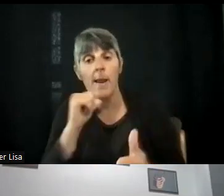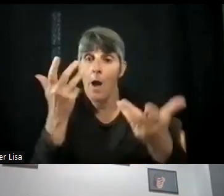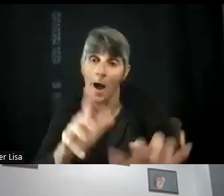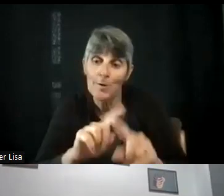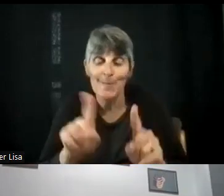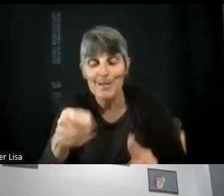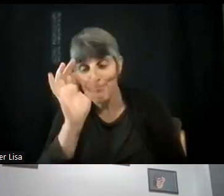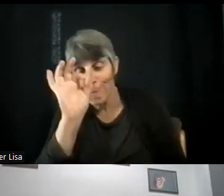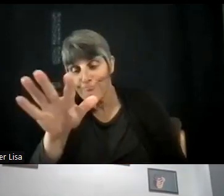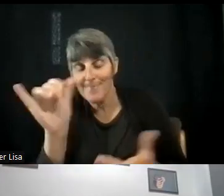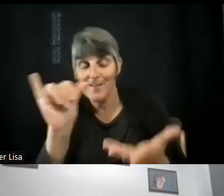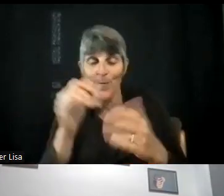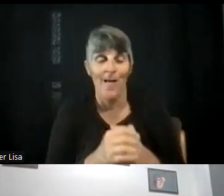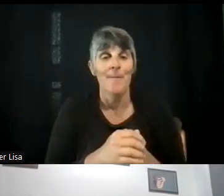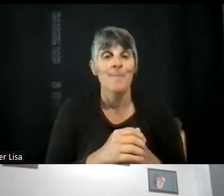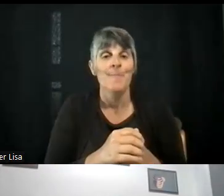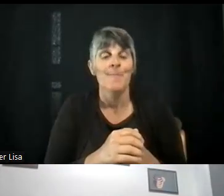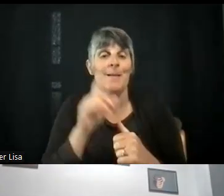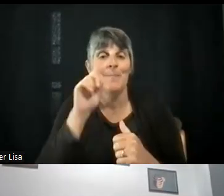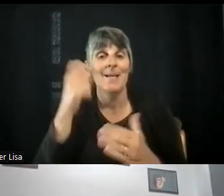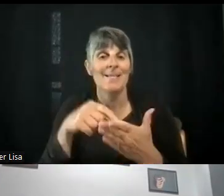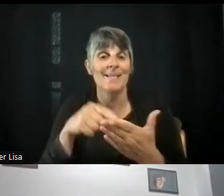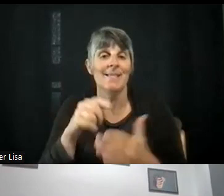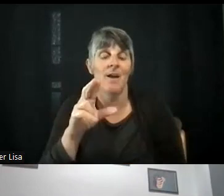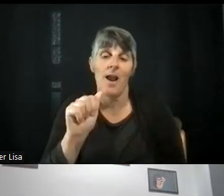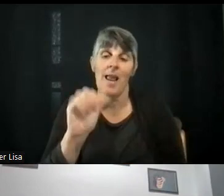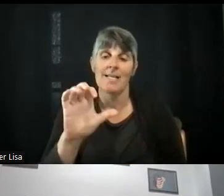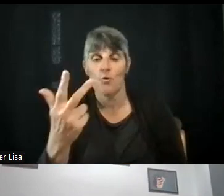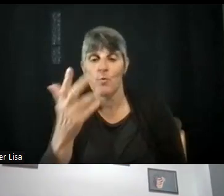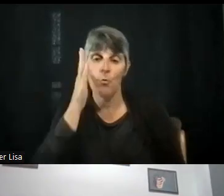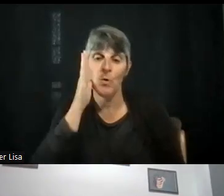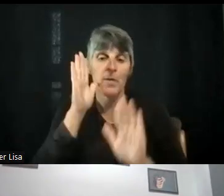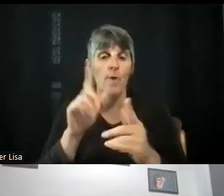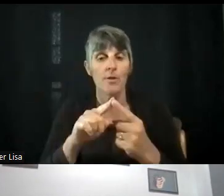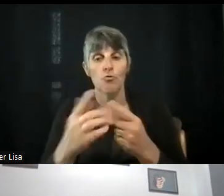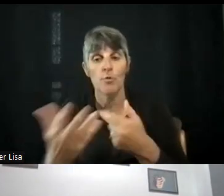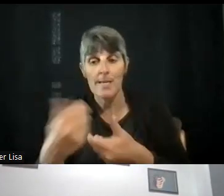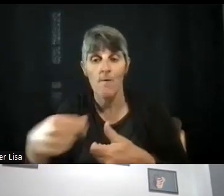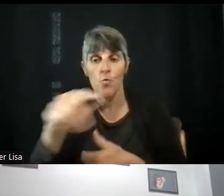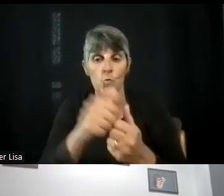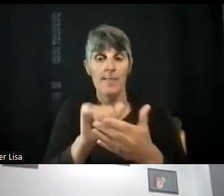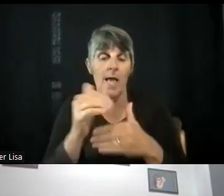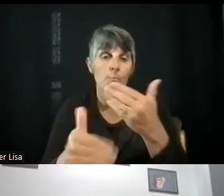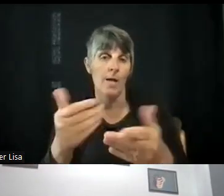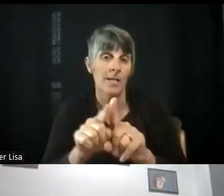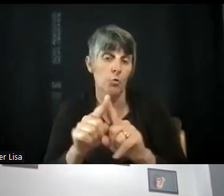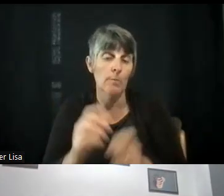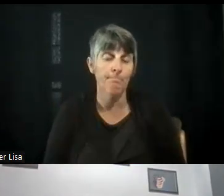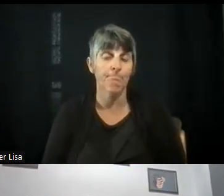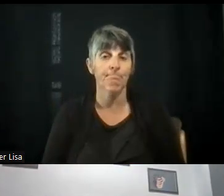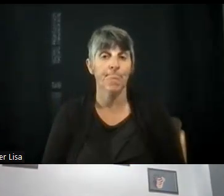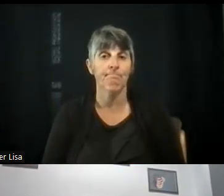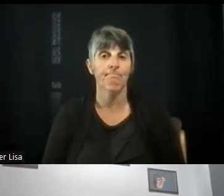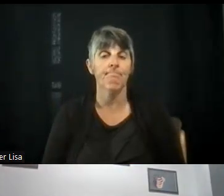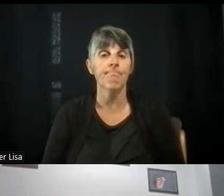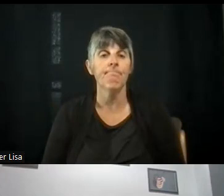but I just wanted to throw that out as well. Since this is our AC3, it'd be great to engage you in that process as well.